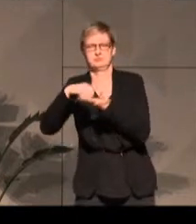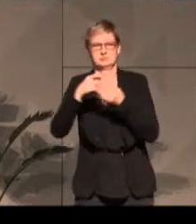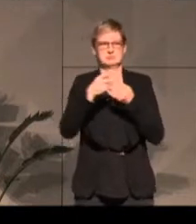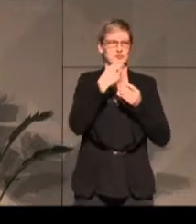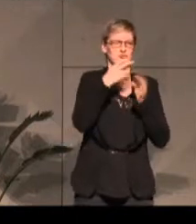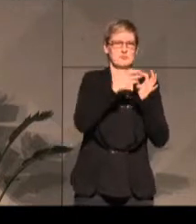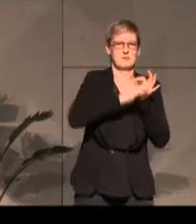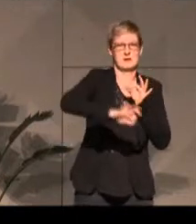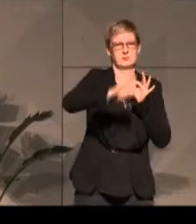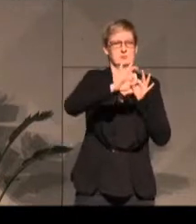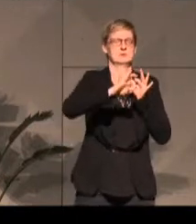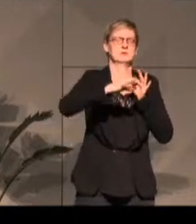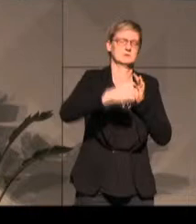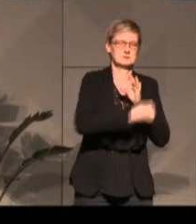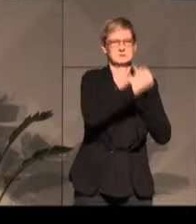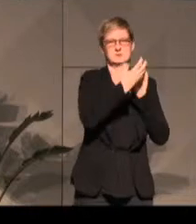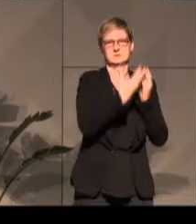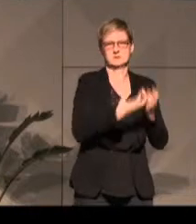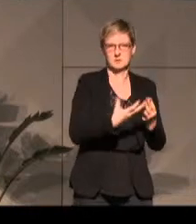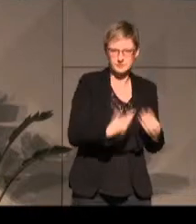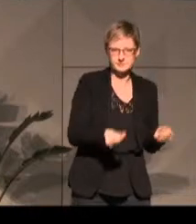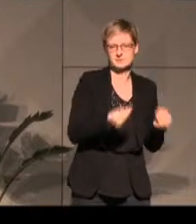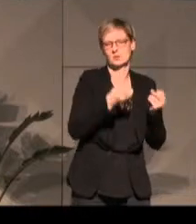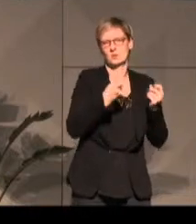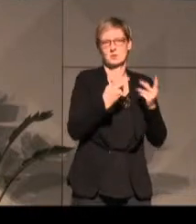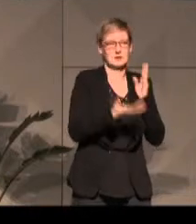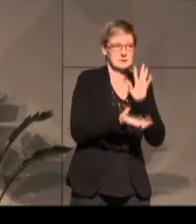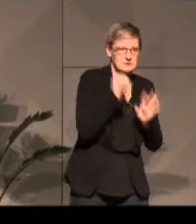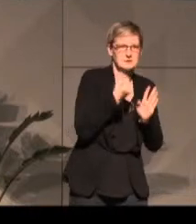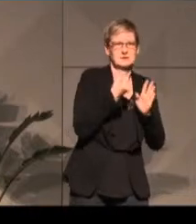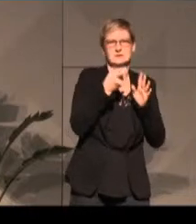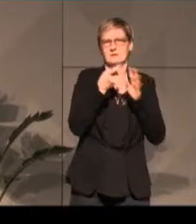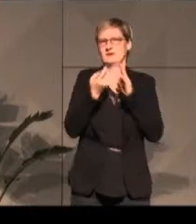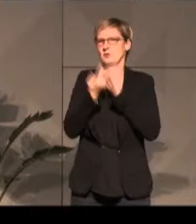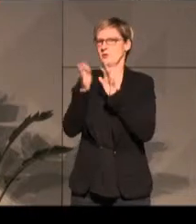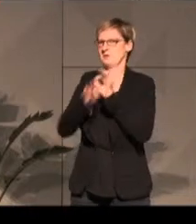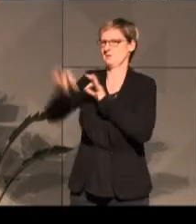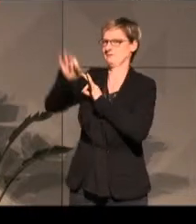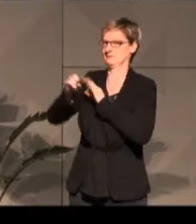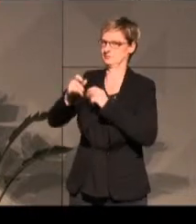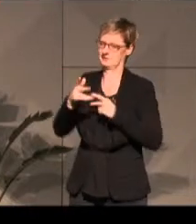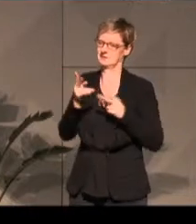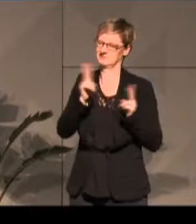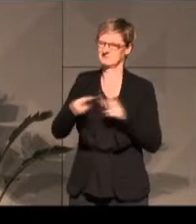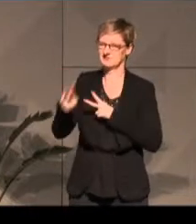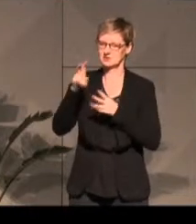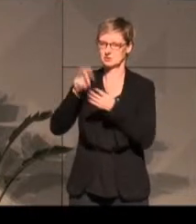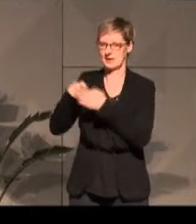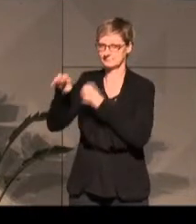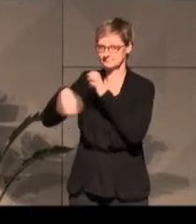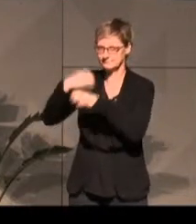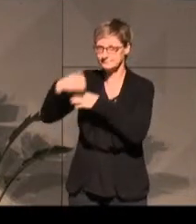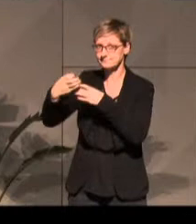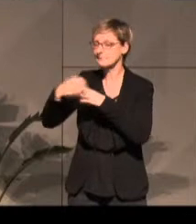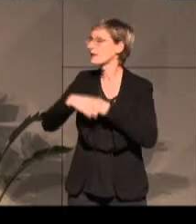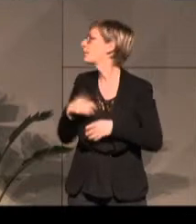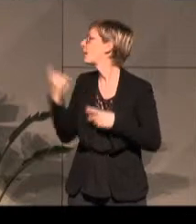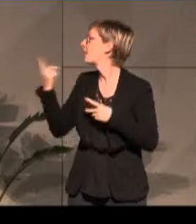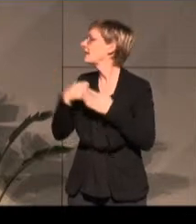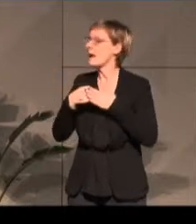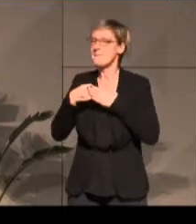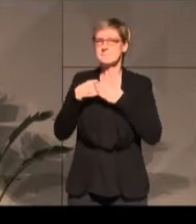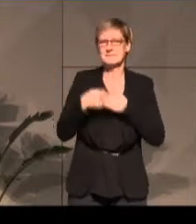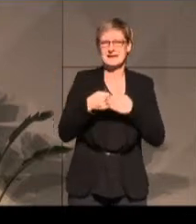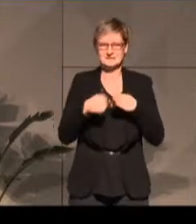that changed the map of our city again. We had to lay power cables again. And then the